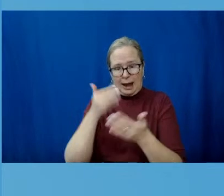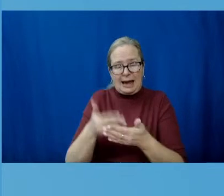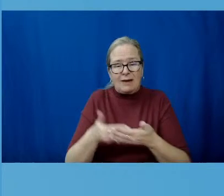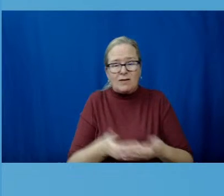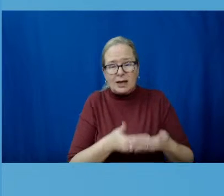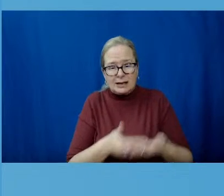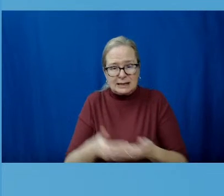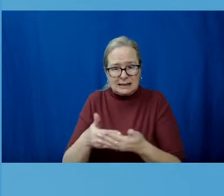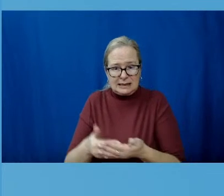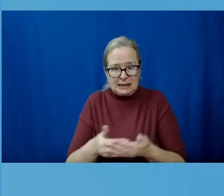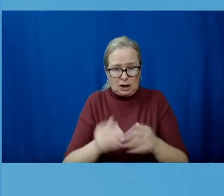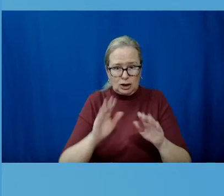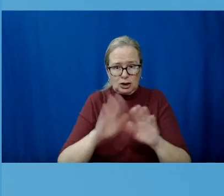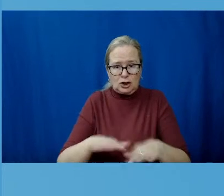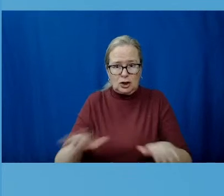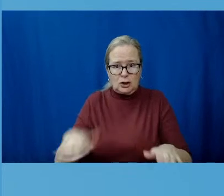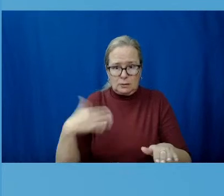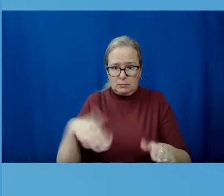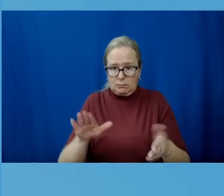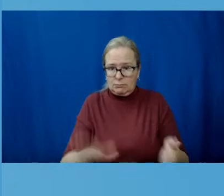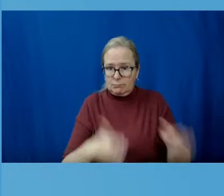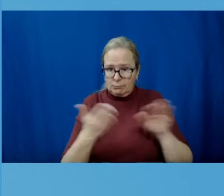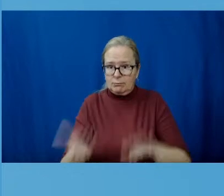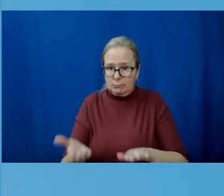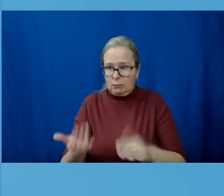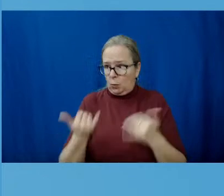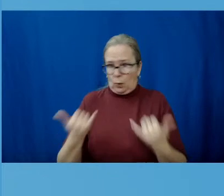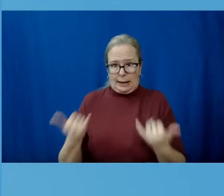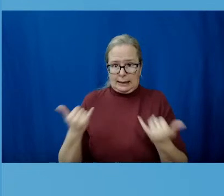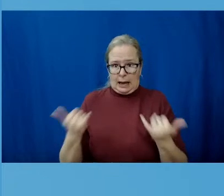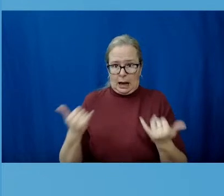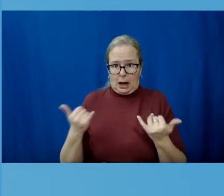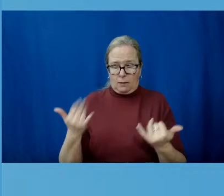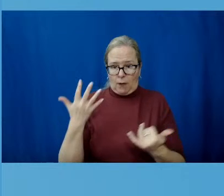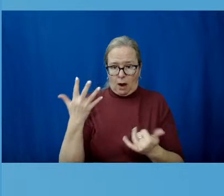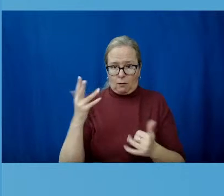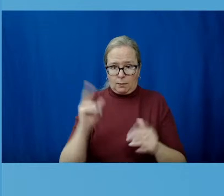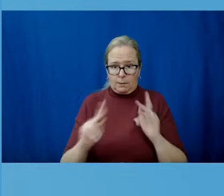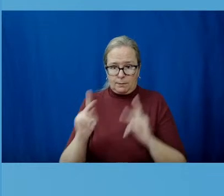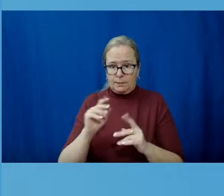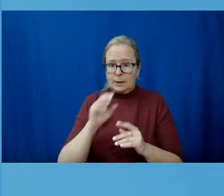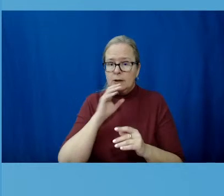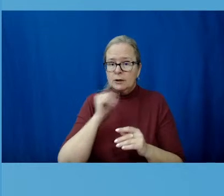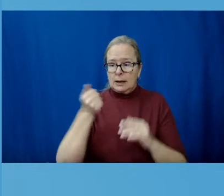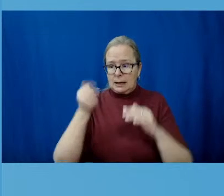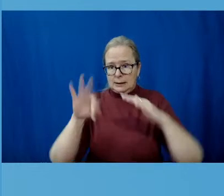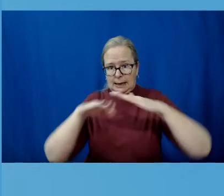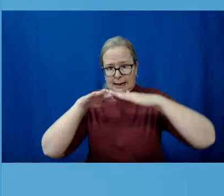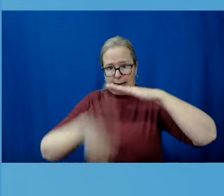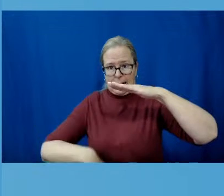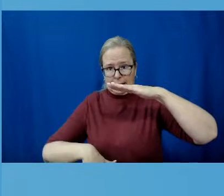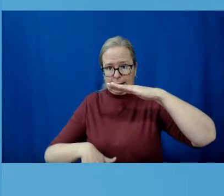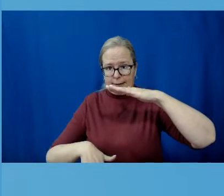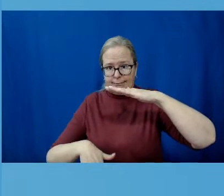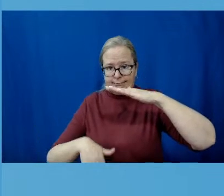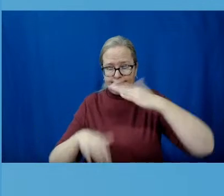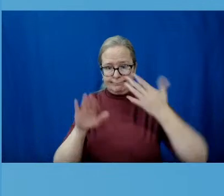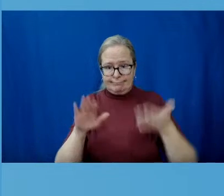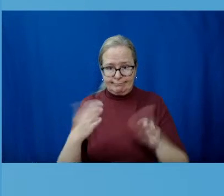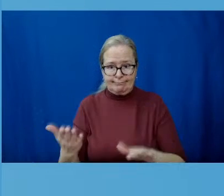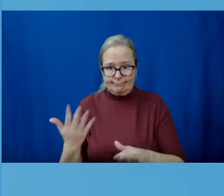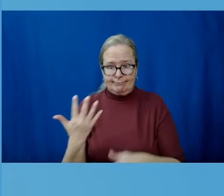under 19-year-olds during the last 2 years, as Dr. Vipond pointed out, 3 so far this year.